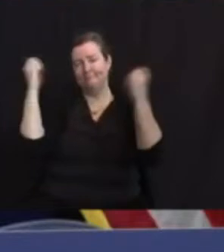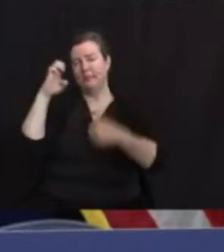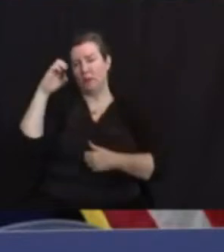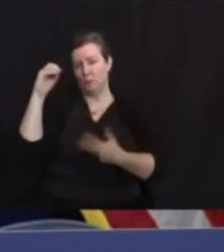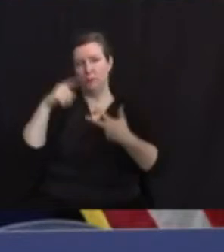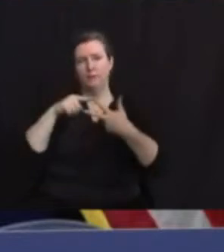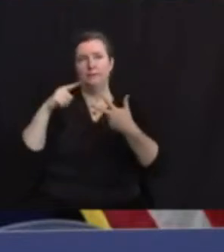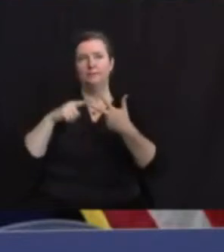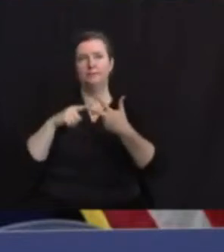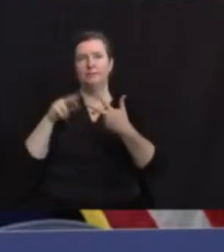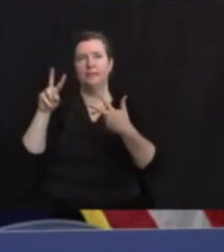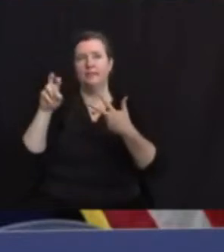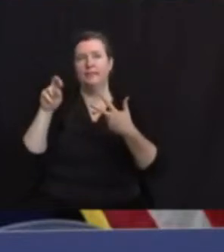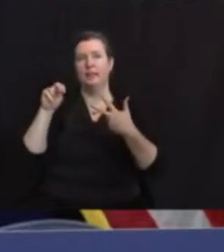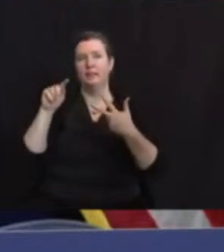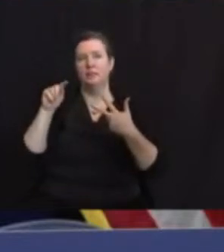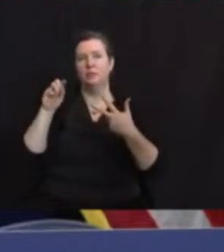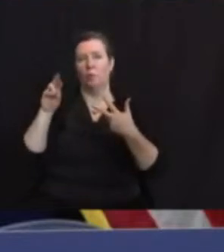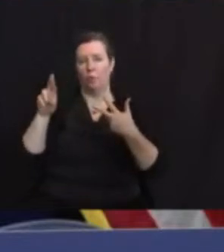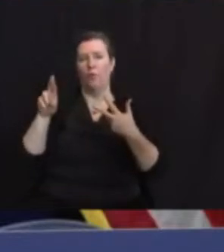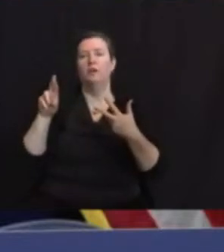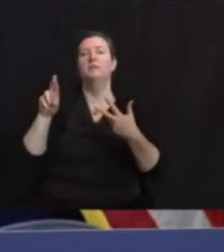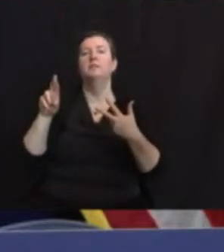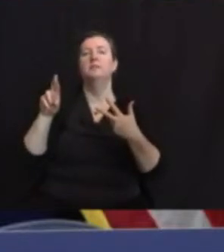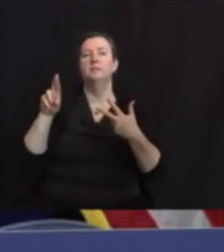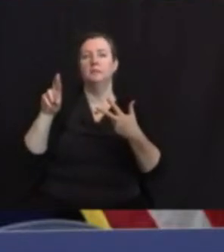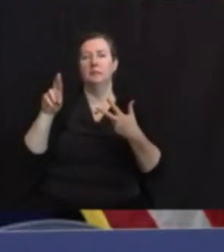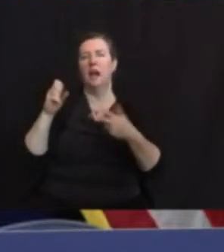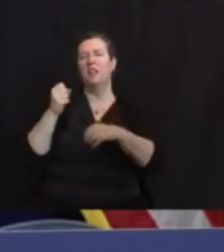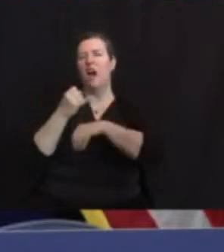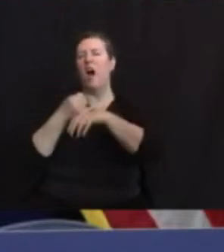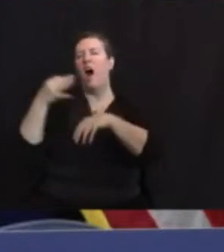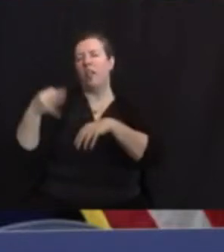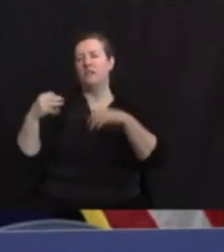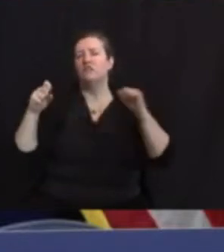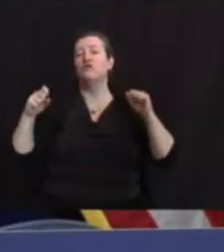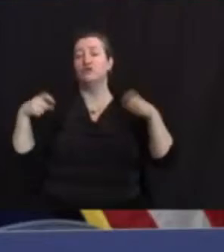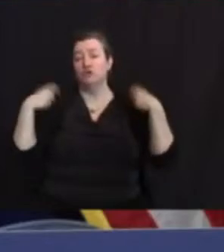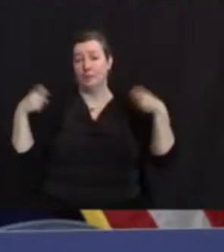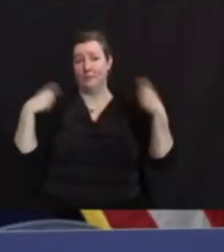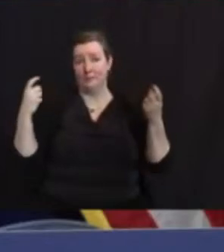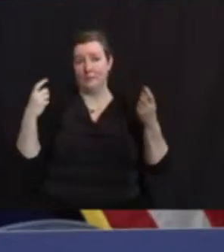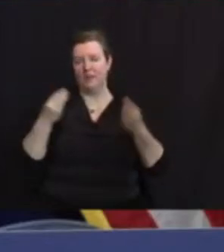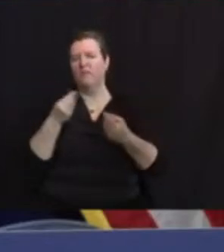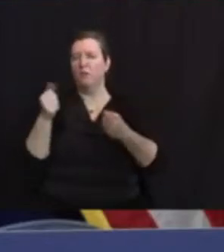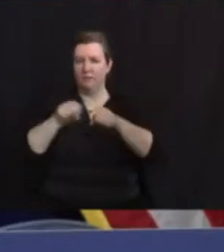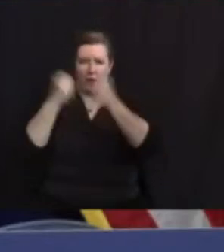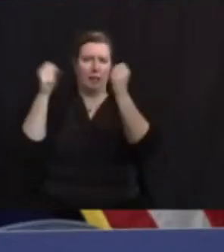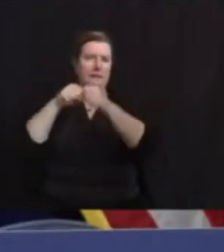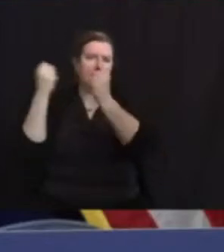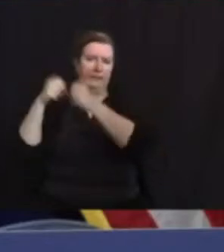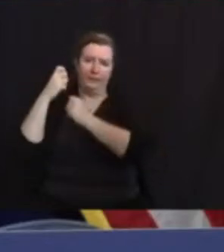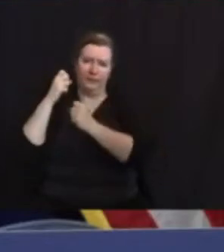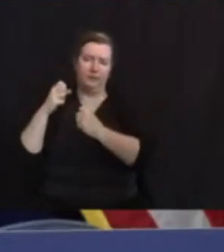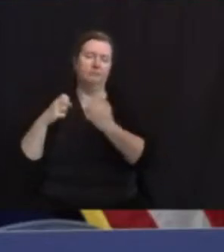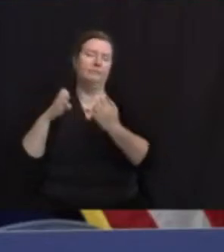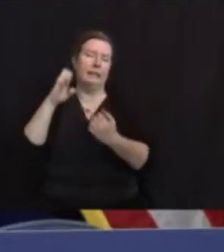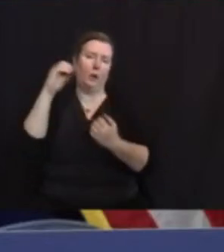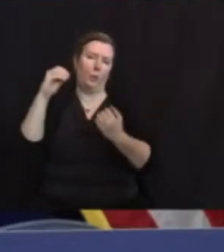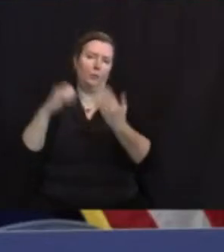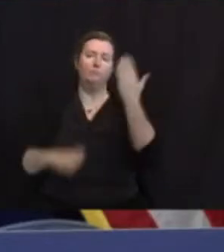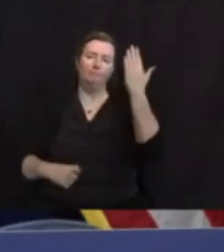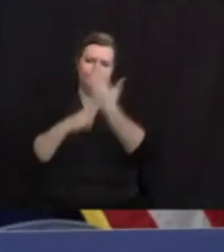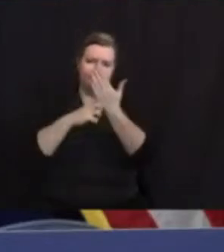police responded to the Island Gym and noticed several EO violations, and the owner was issued for that. A post-mortem